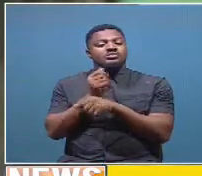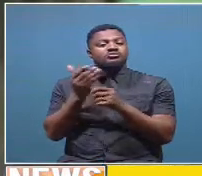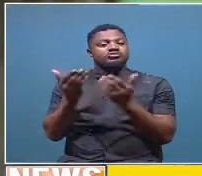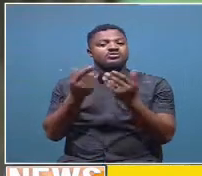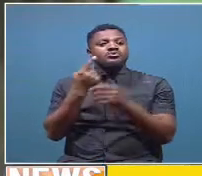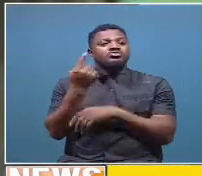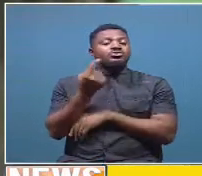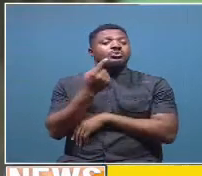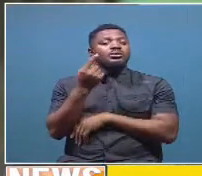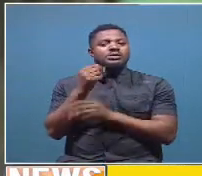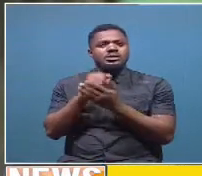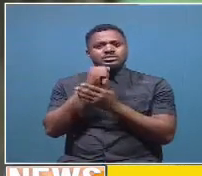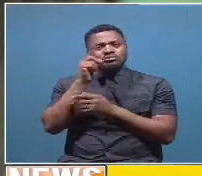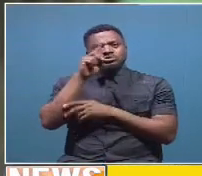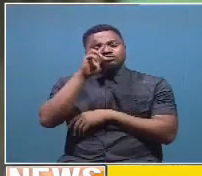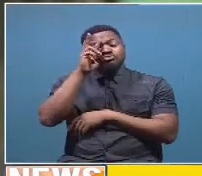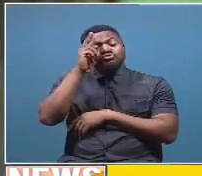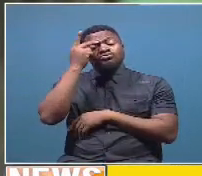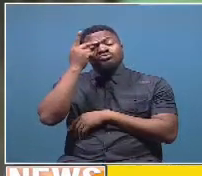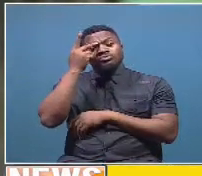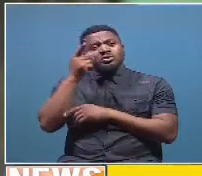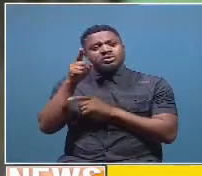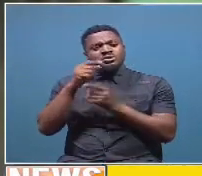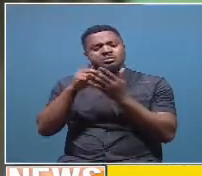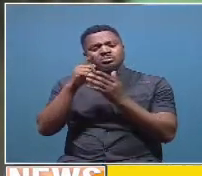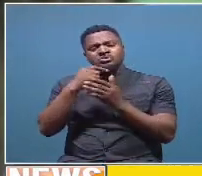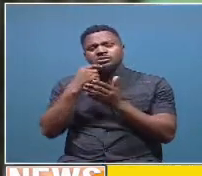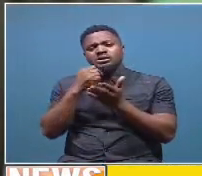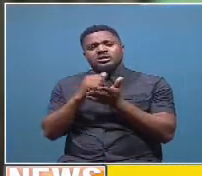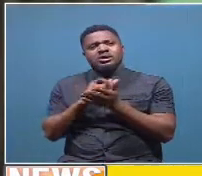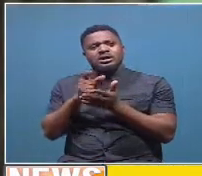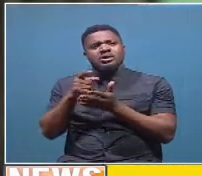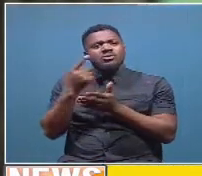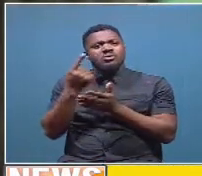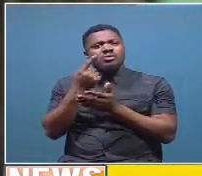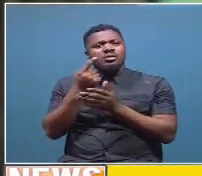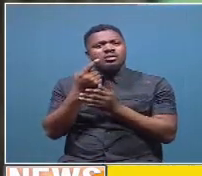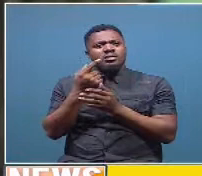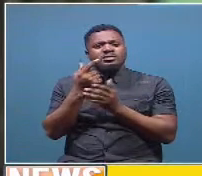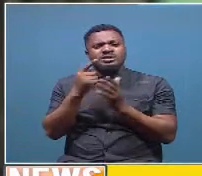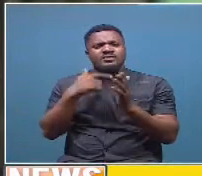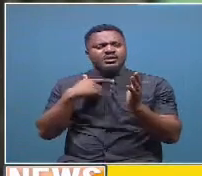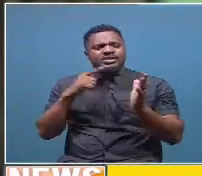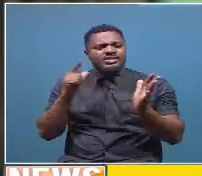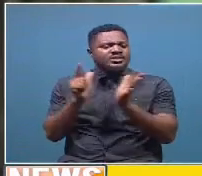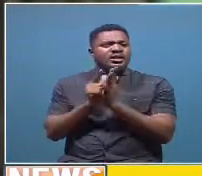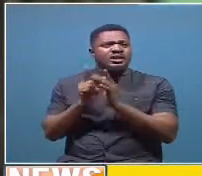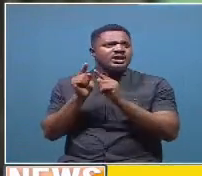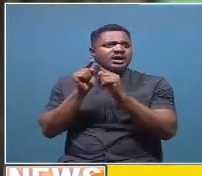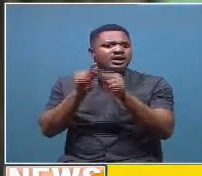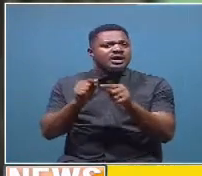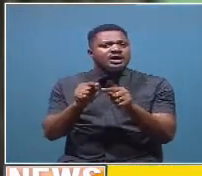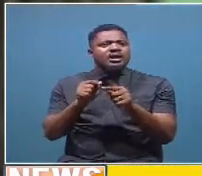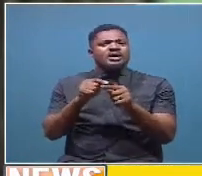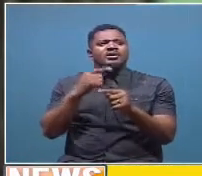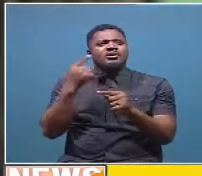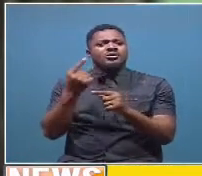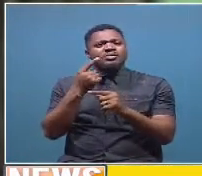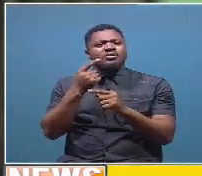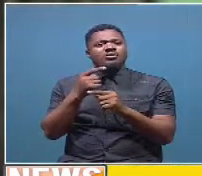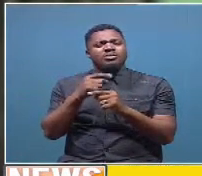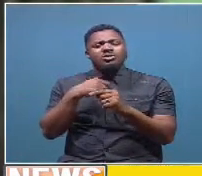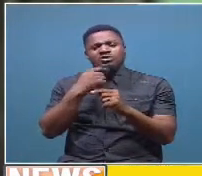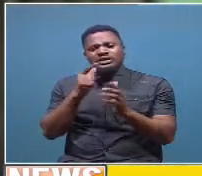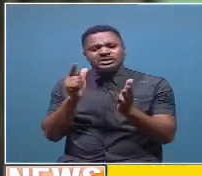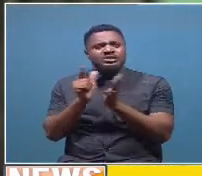servant workers. And then there were impression that they are so legalistic. They come to you and they are